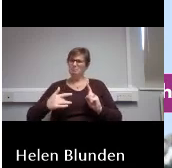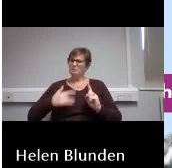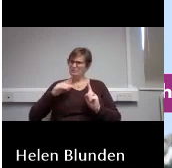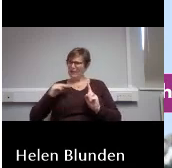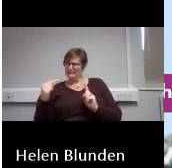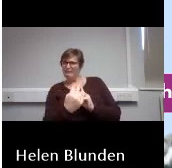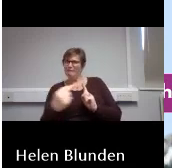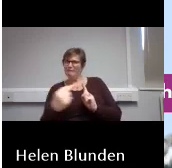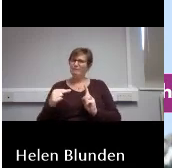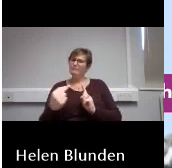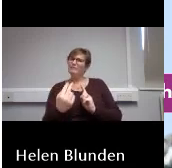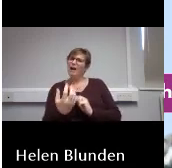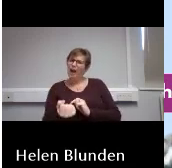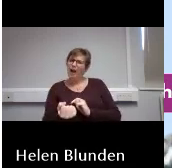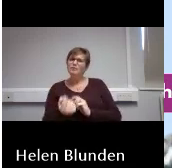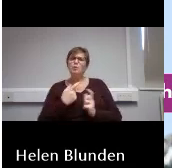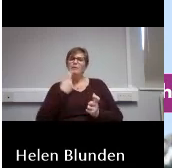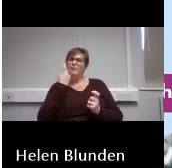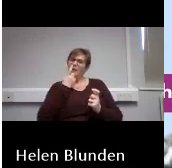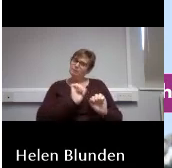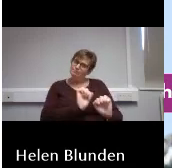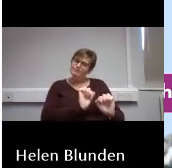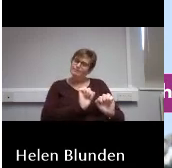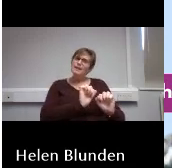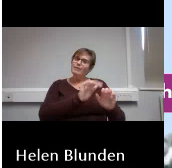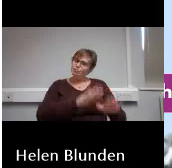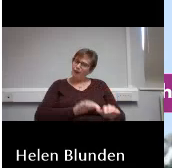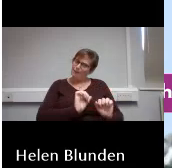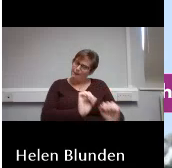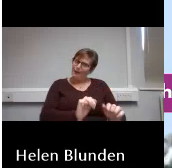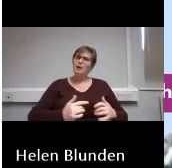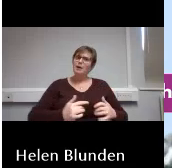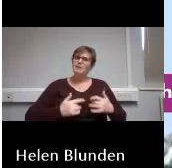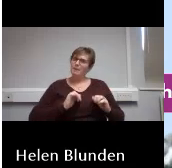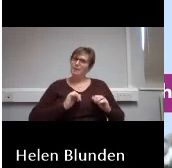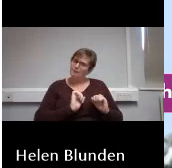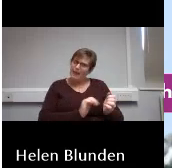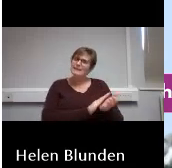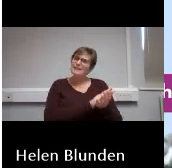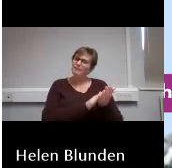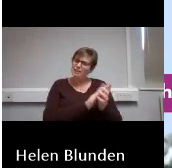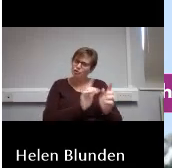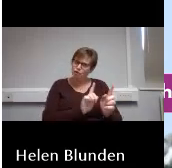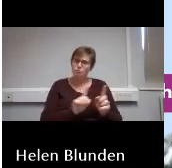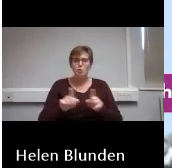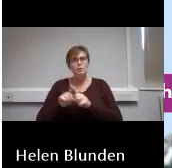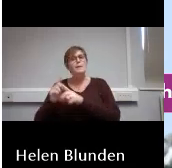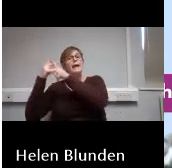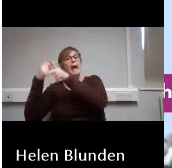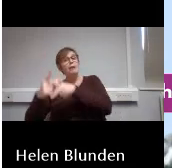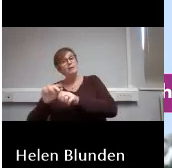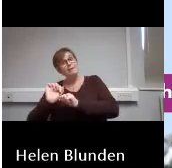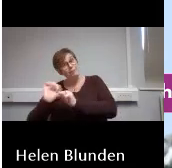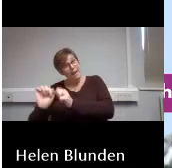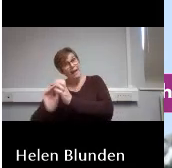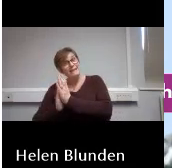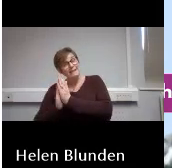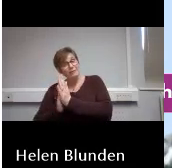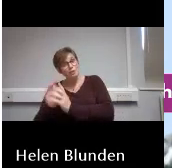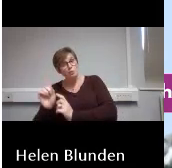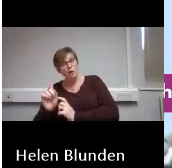So we need to consider the child's perspective and their own definition, the carer's definition, the